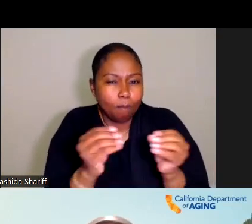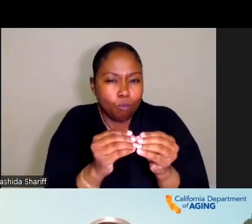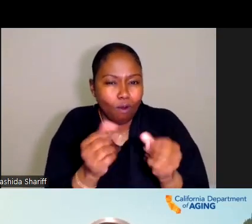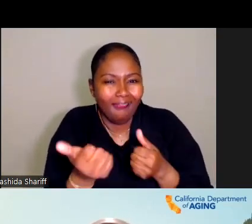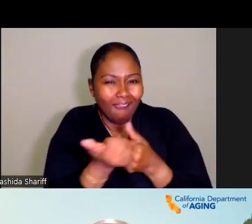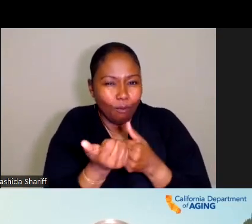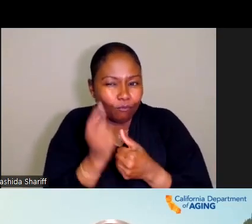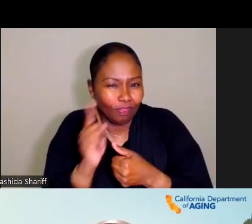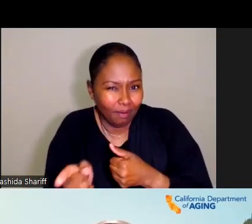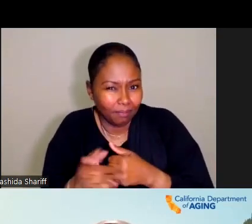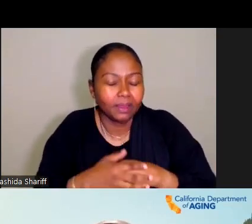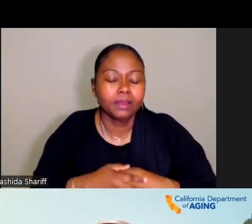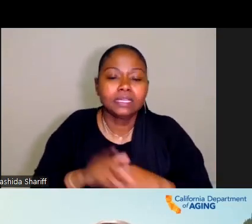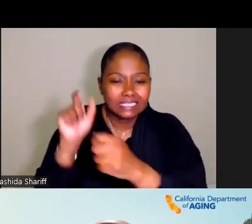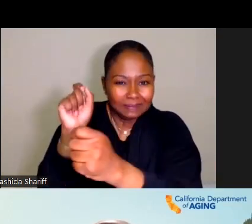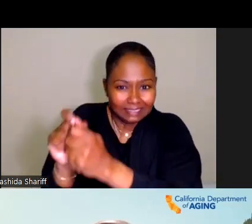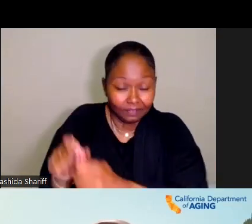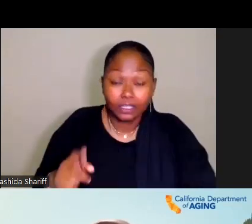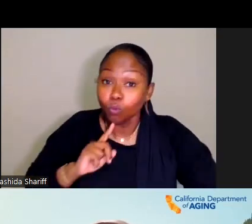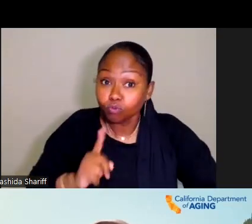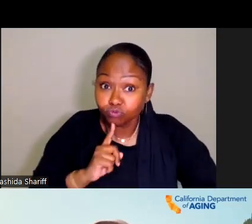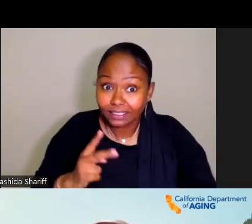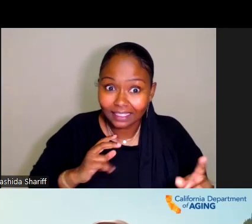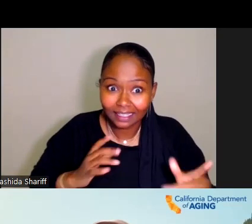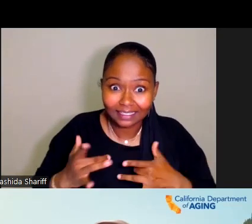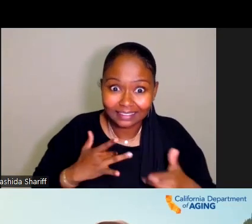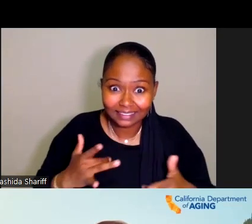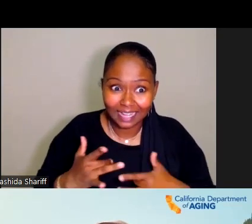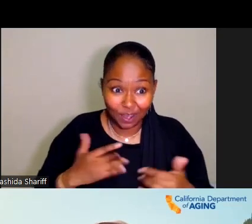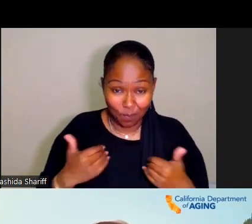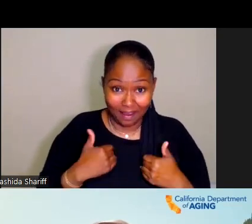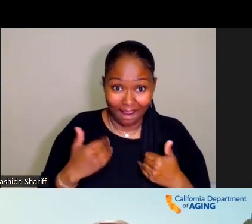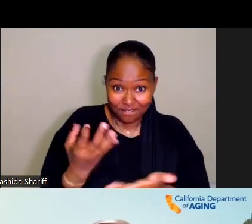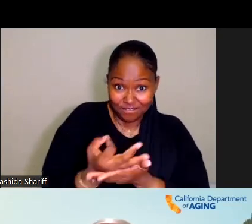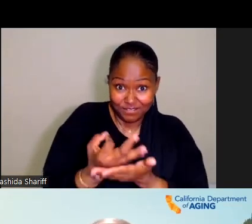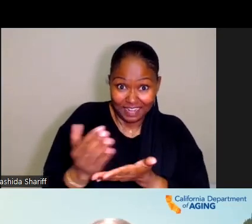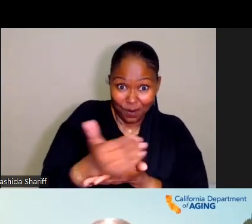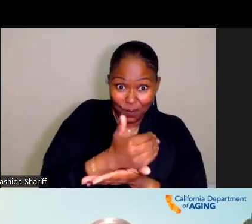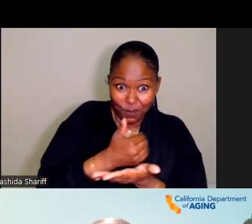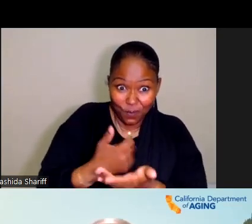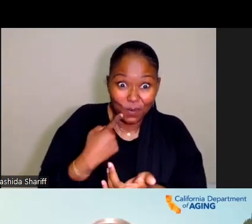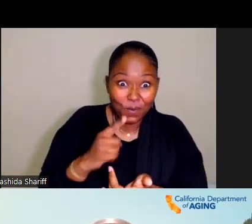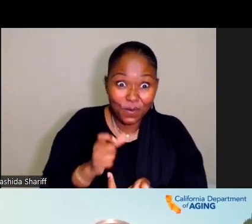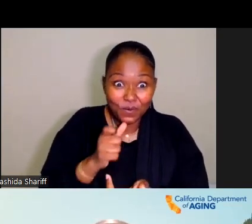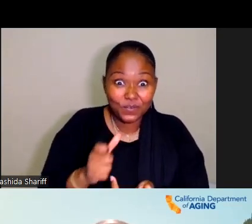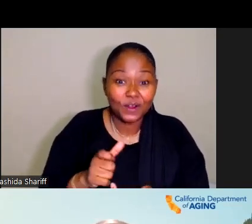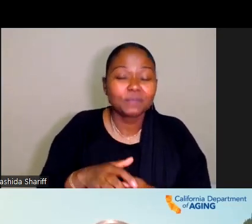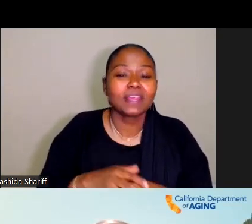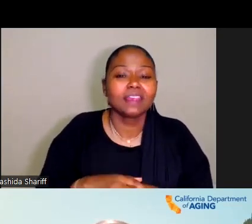really excited that we received funding from the Administration for Community